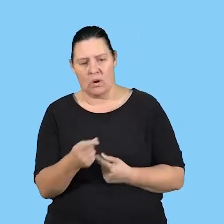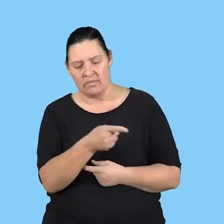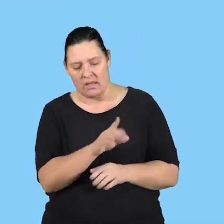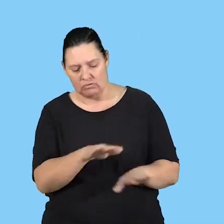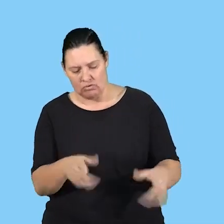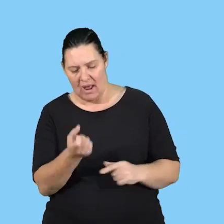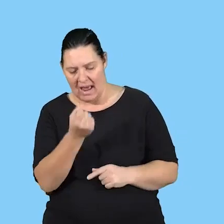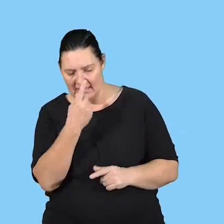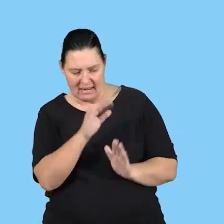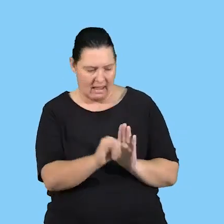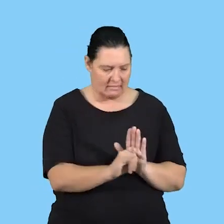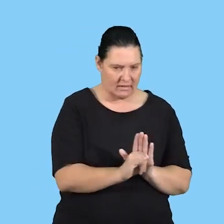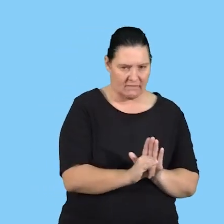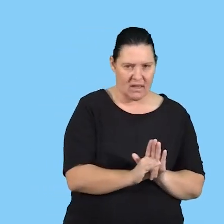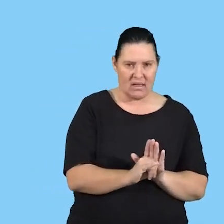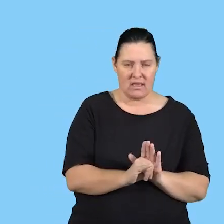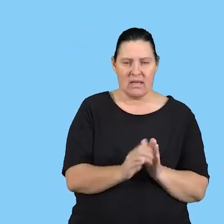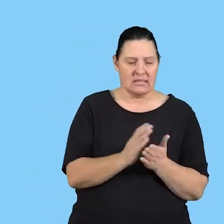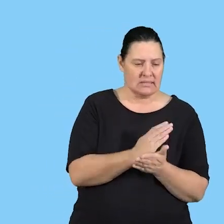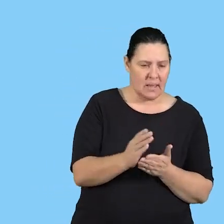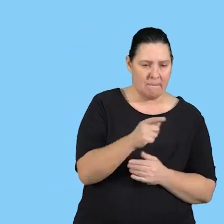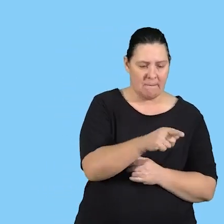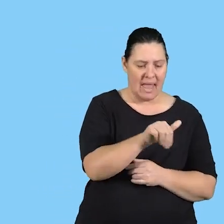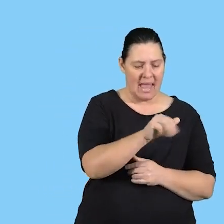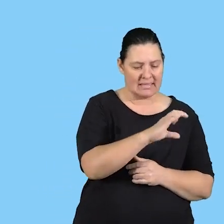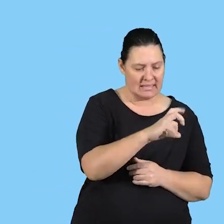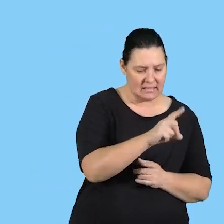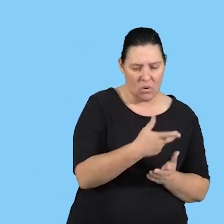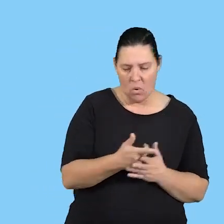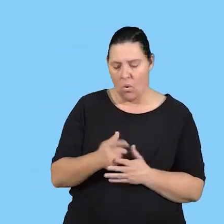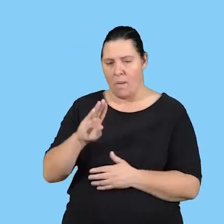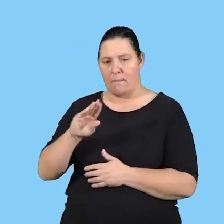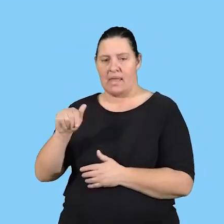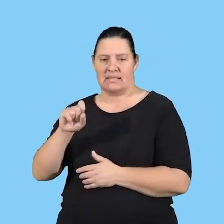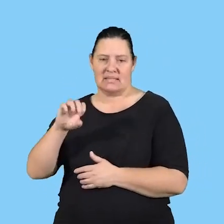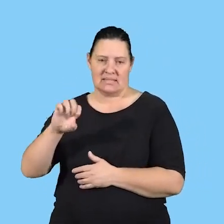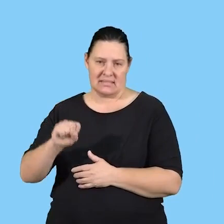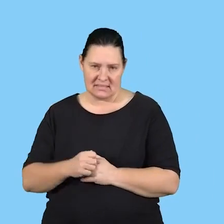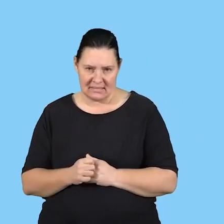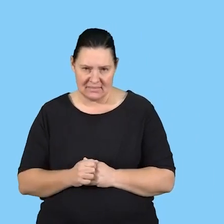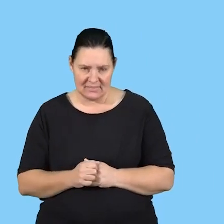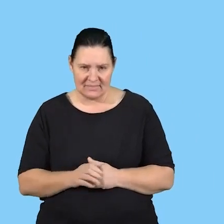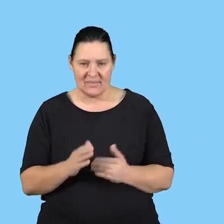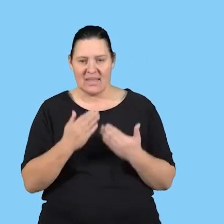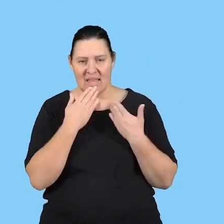children are able to understand and identify whether certain substances are acids or bases.